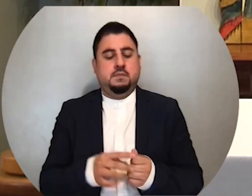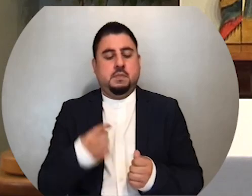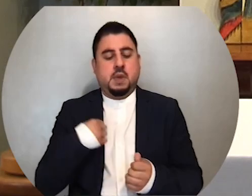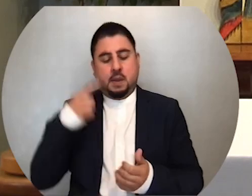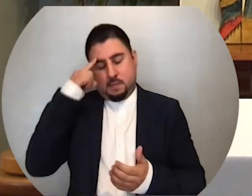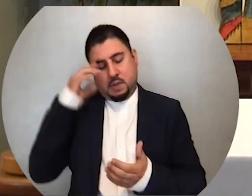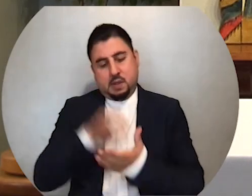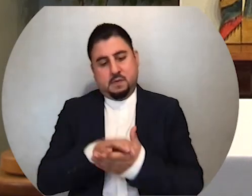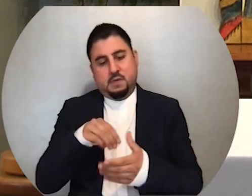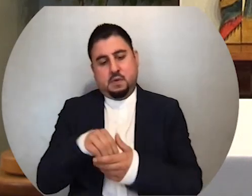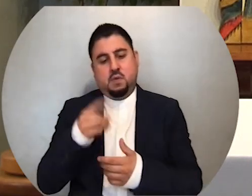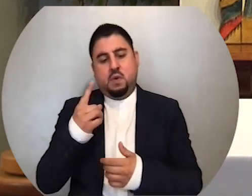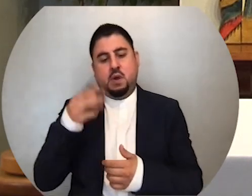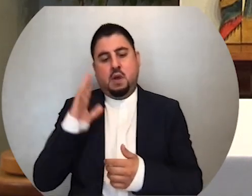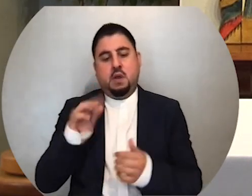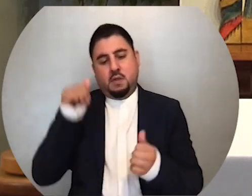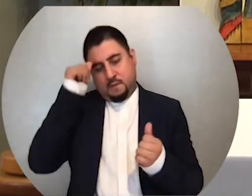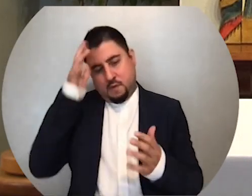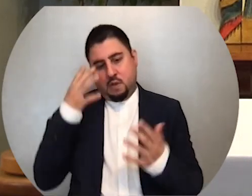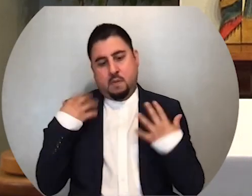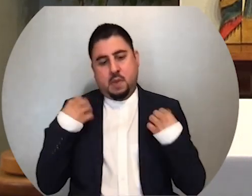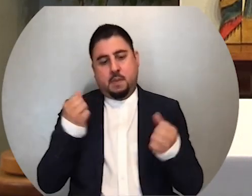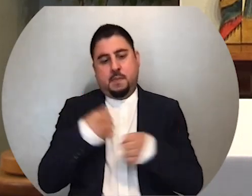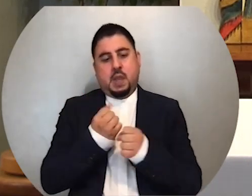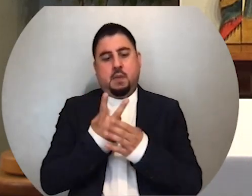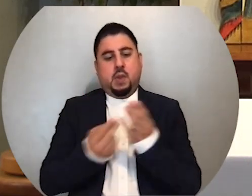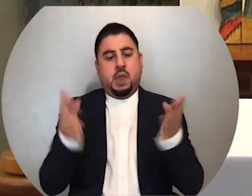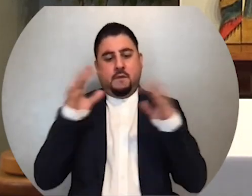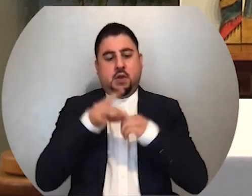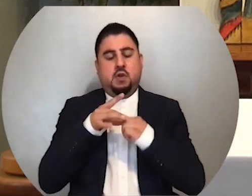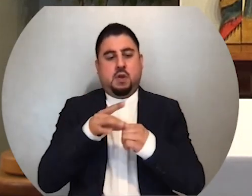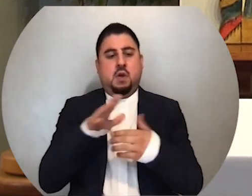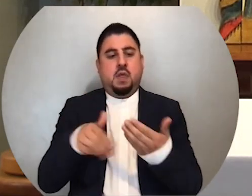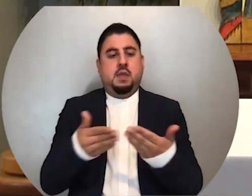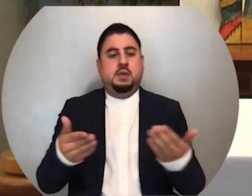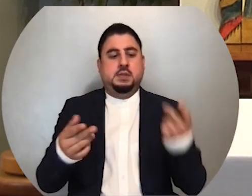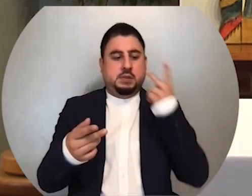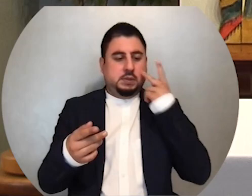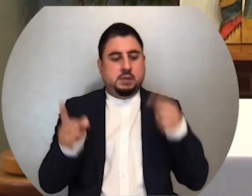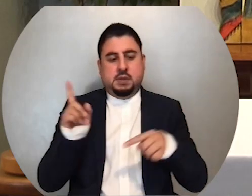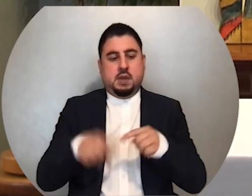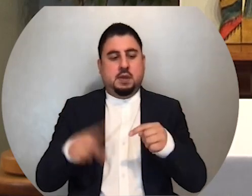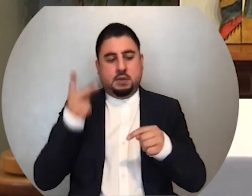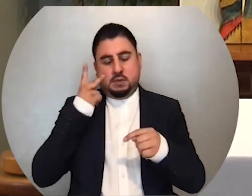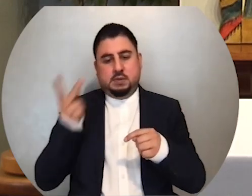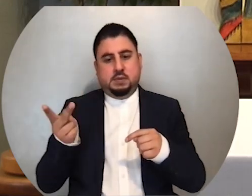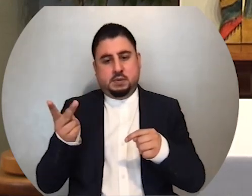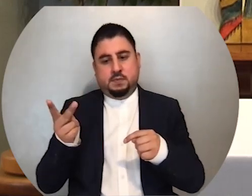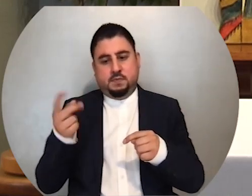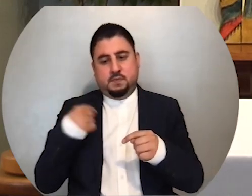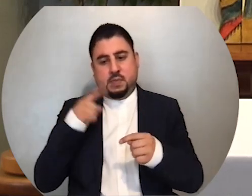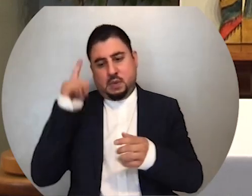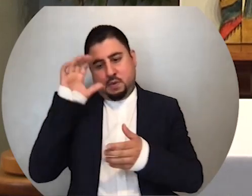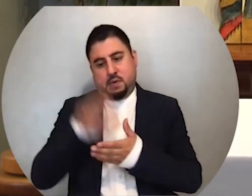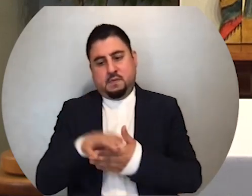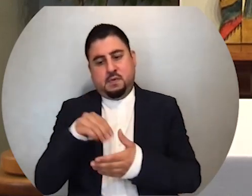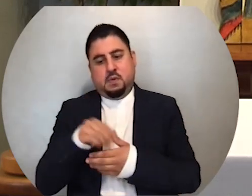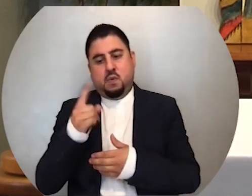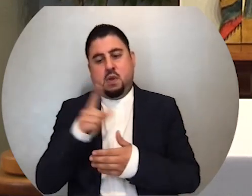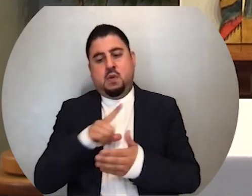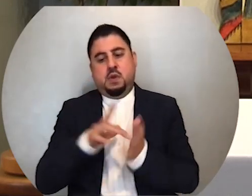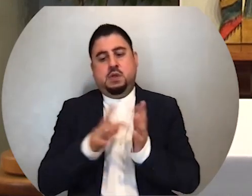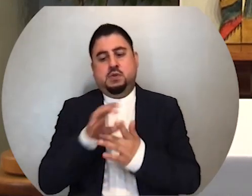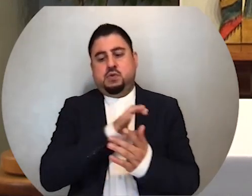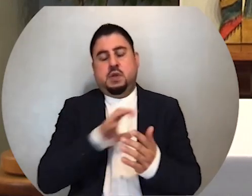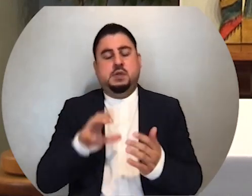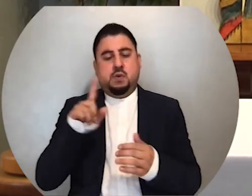I believe in one God, the Father Almighty, maker of heaven and earth, of all things visible and invisible. I believe in one Lord